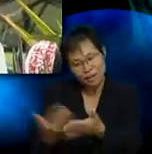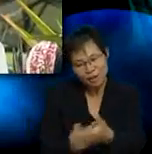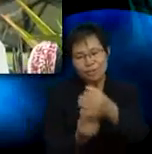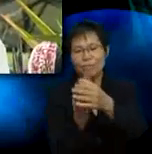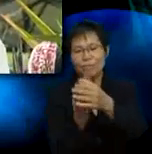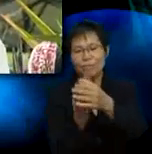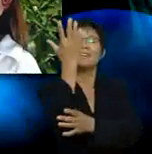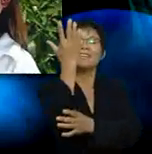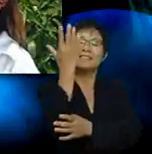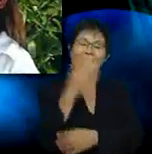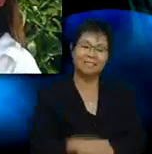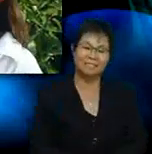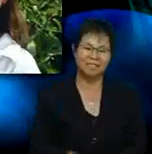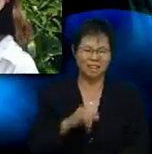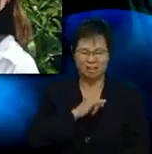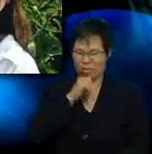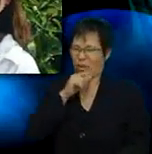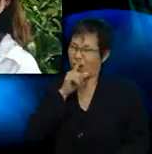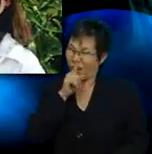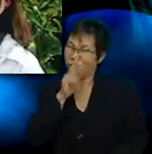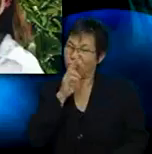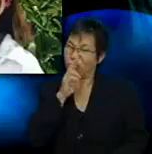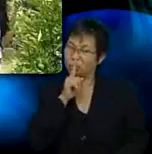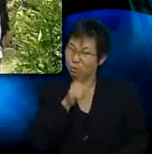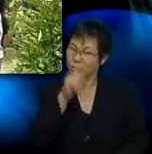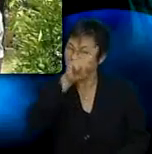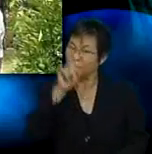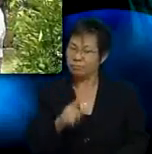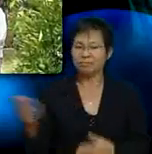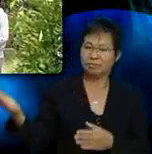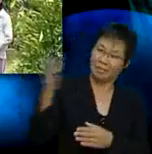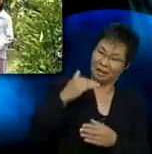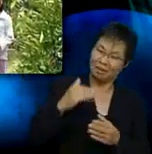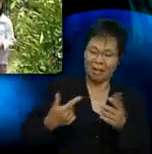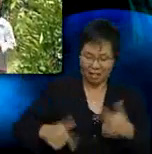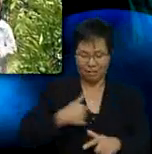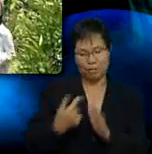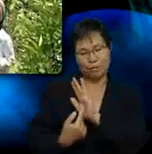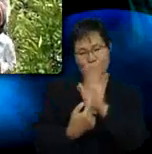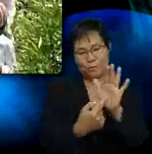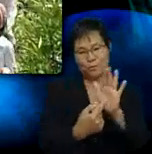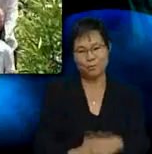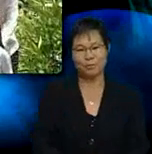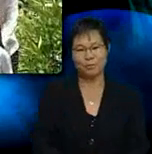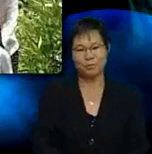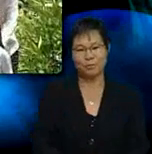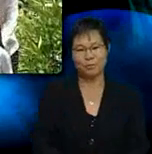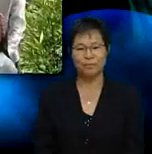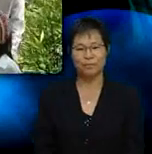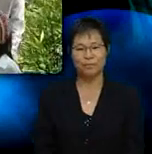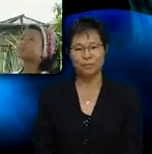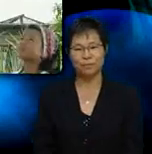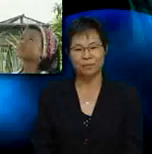plant. Are you sure? Come, let me show you.